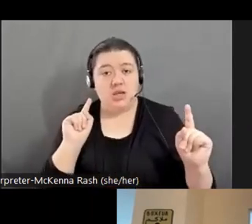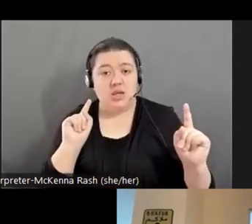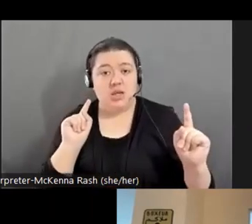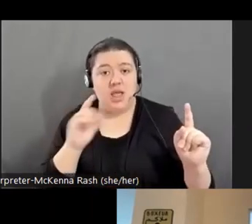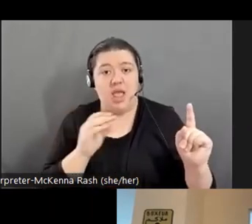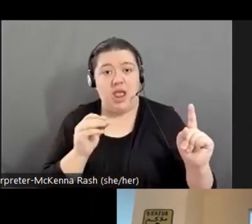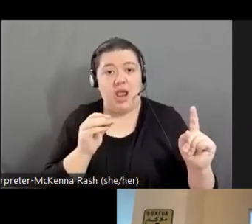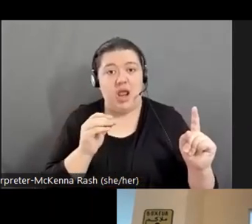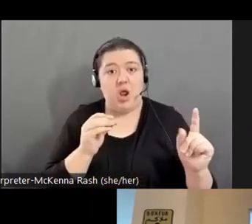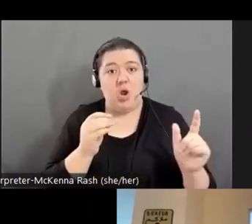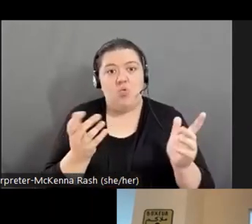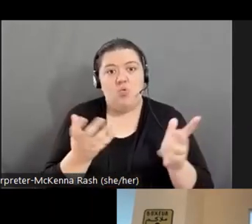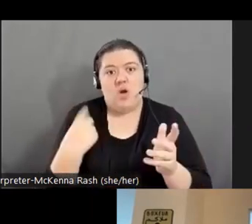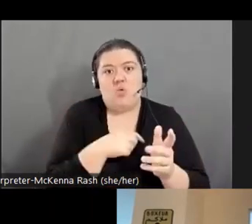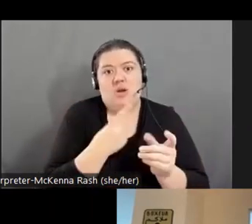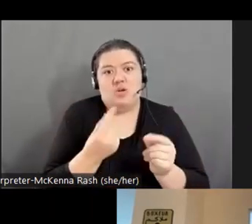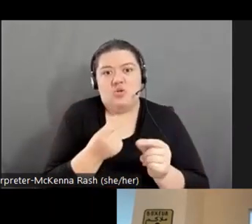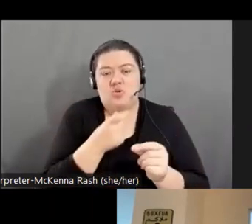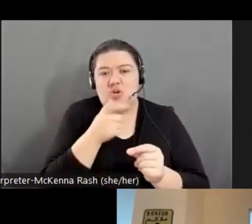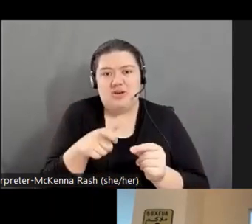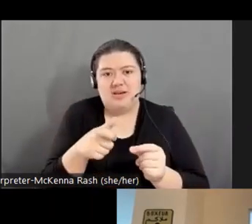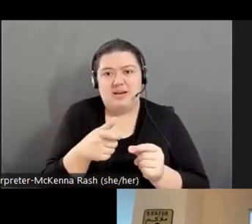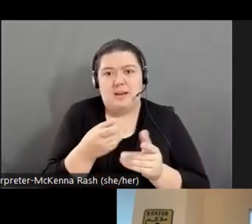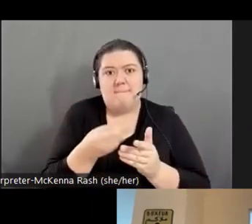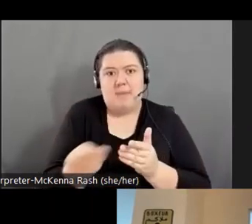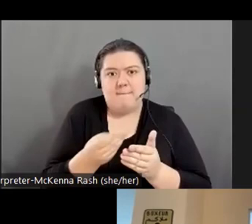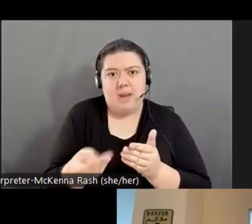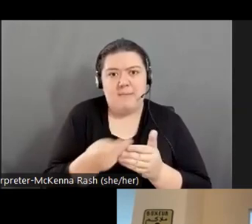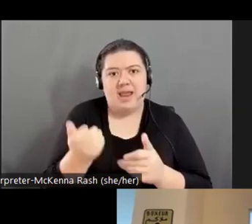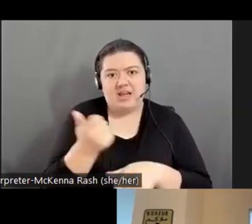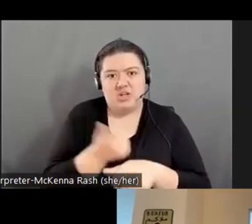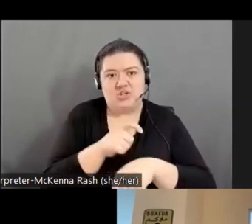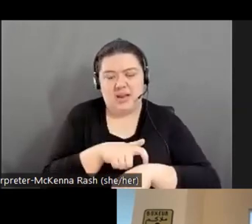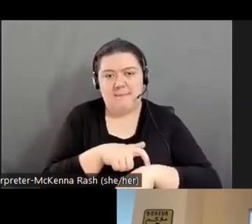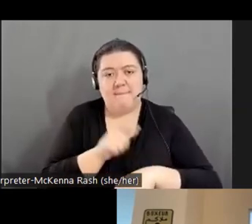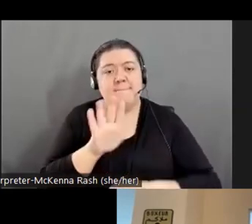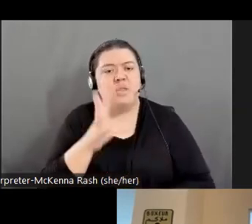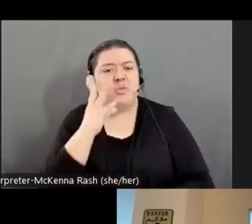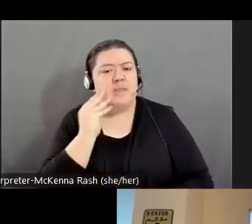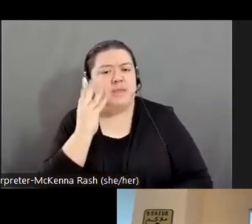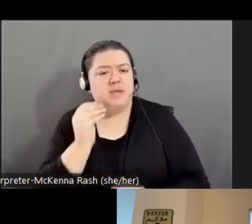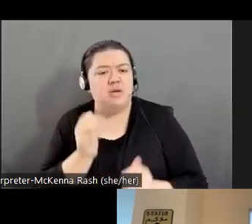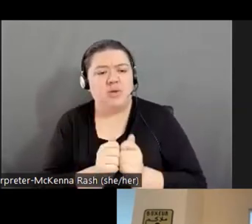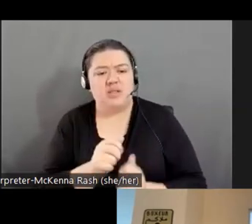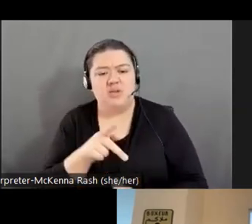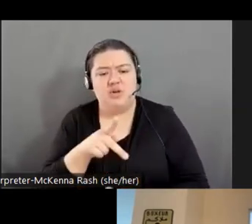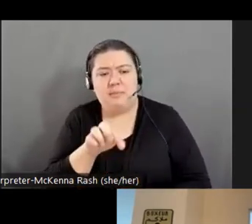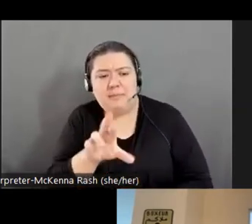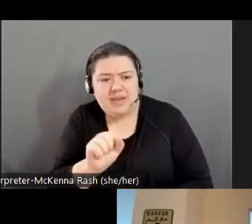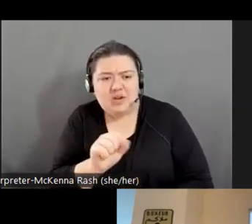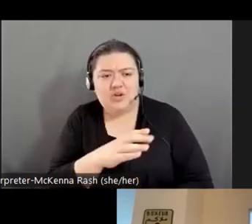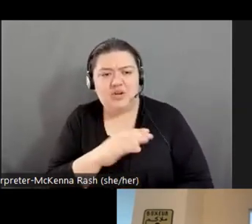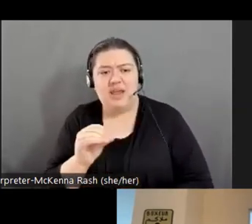we're like, what can we do so we don't have to pay this every time? In your experience or amongst your peers and